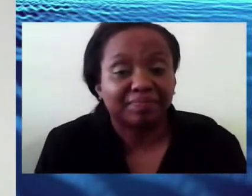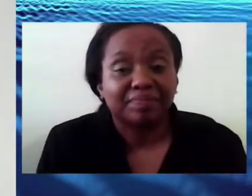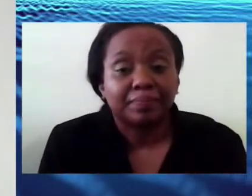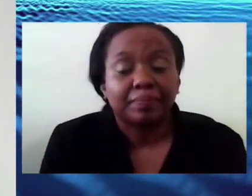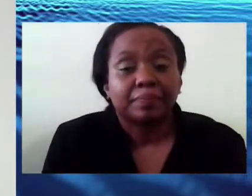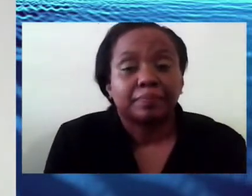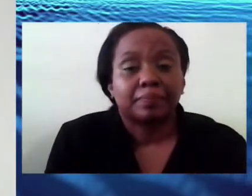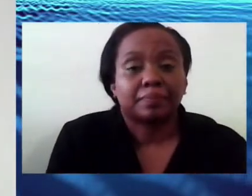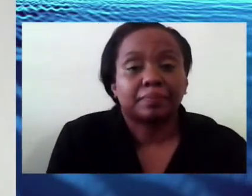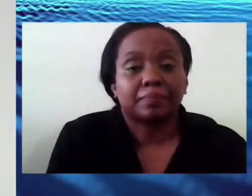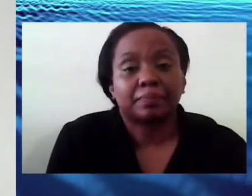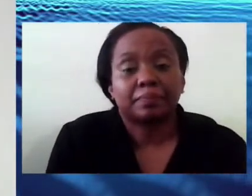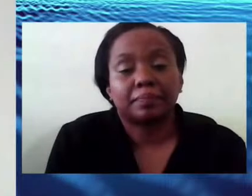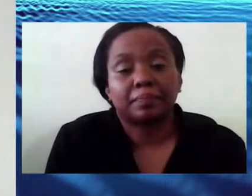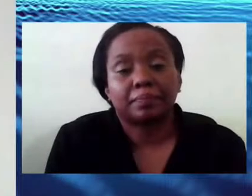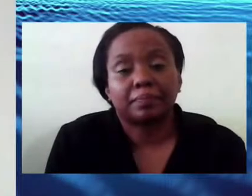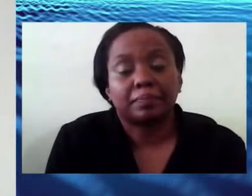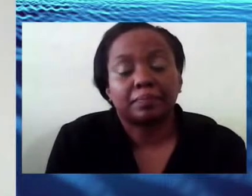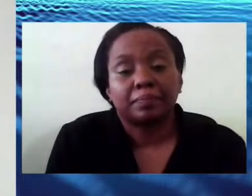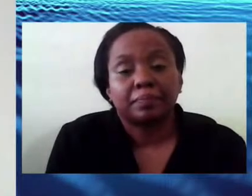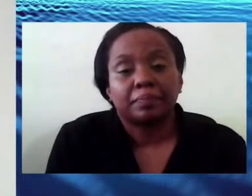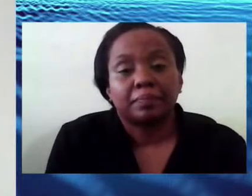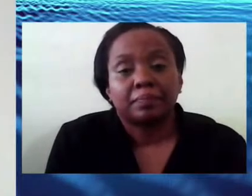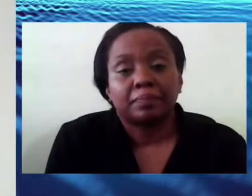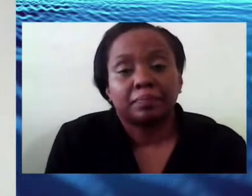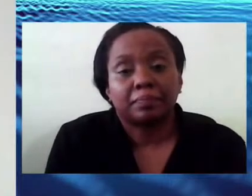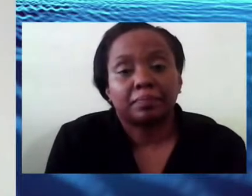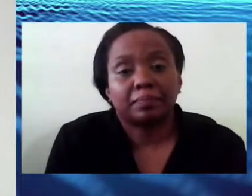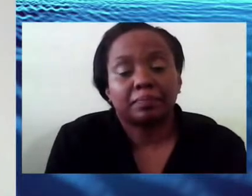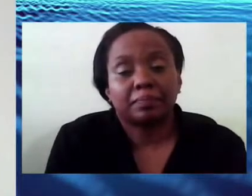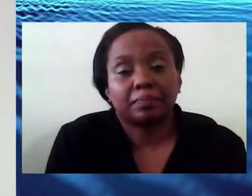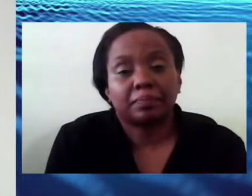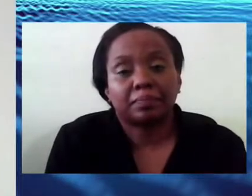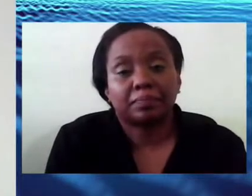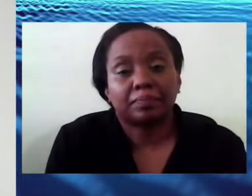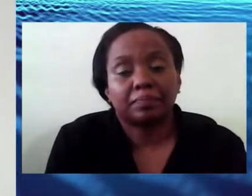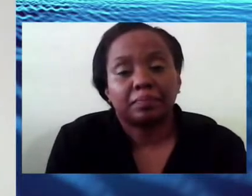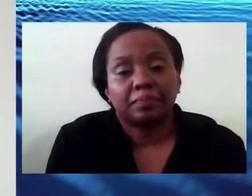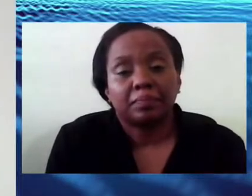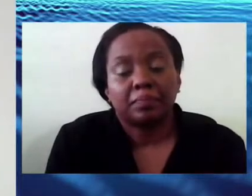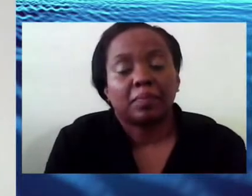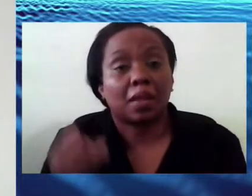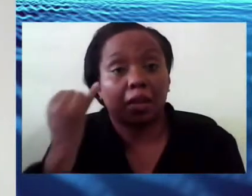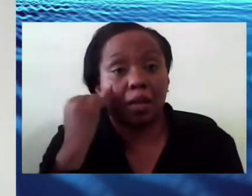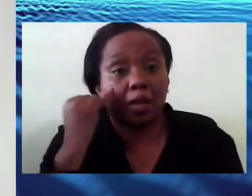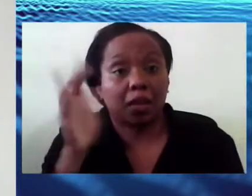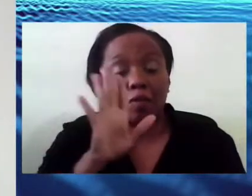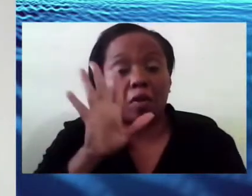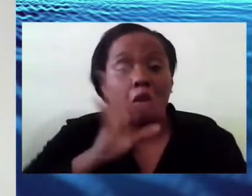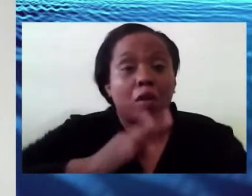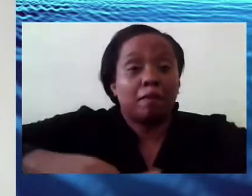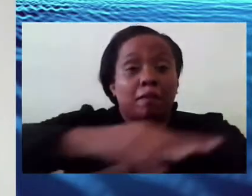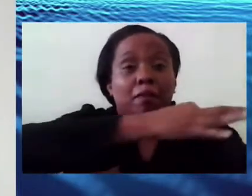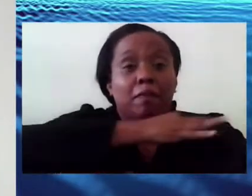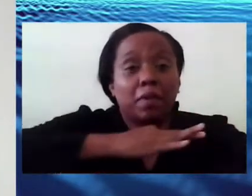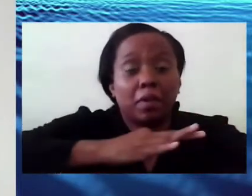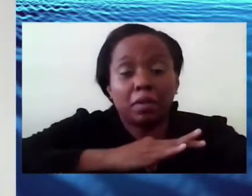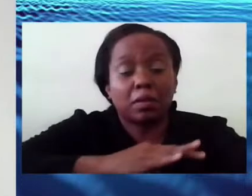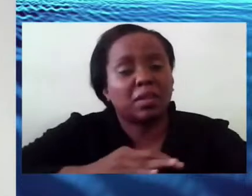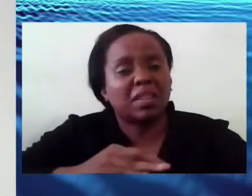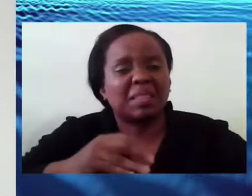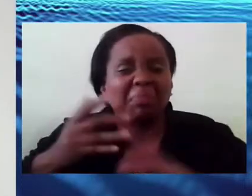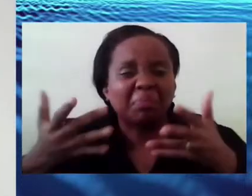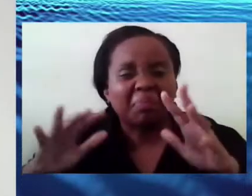the population, the livestock population. There are a few things that you can do if the pastures are not too heavily contaminated. And those